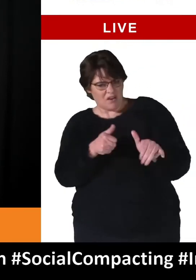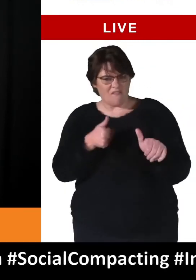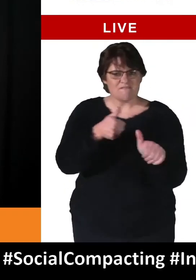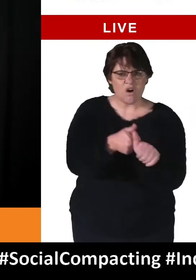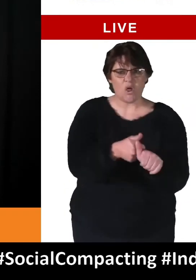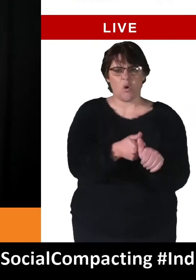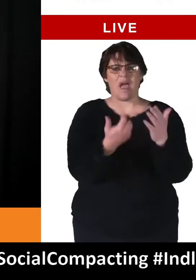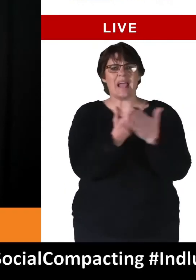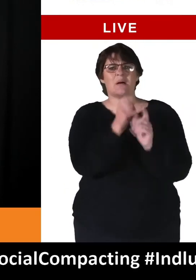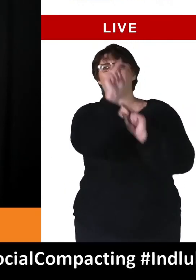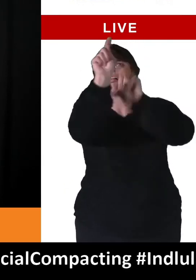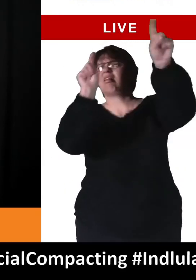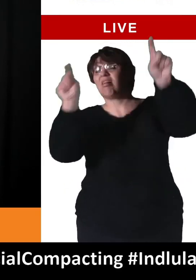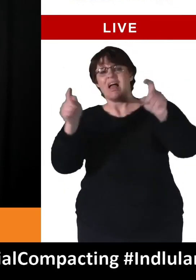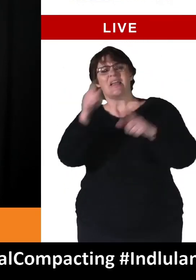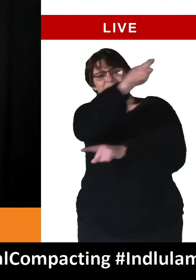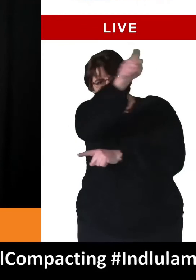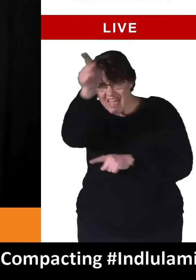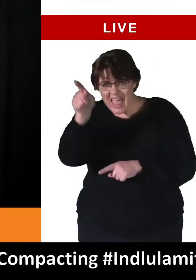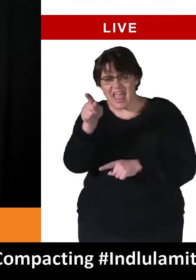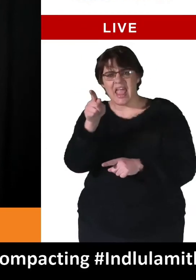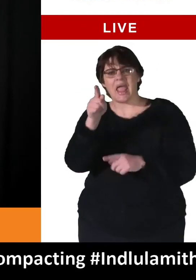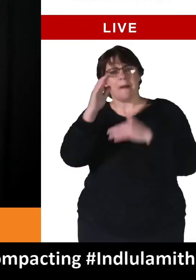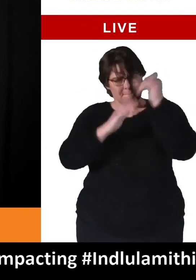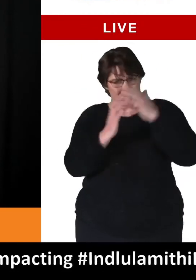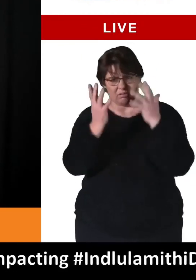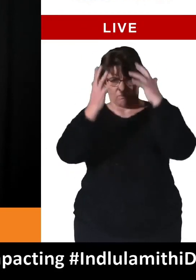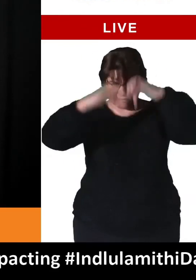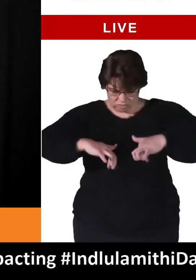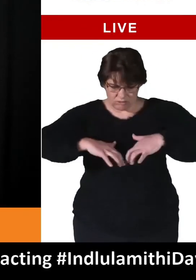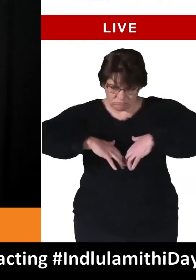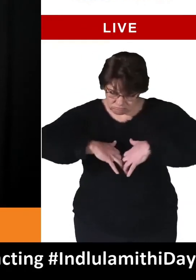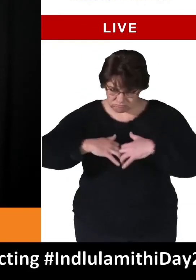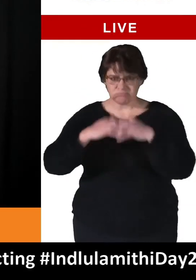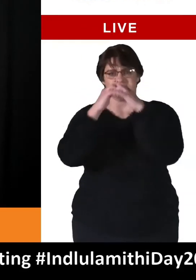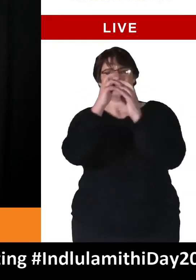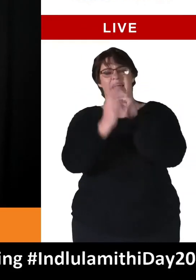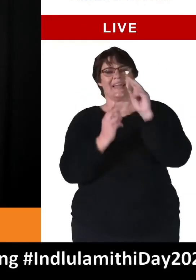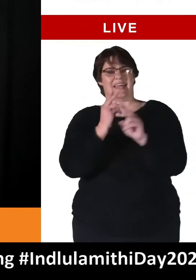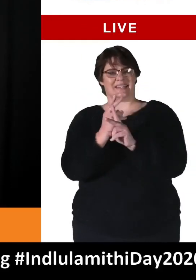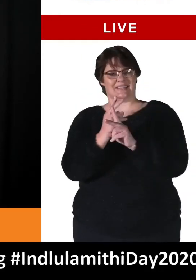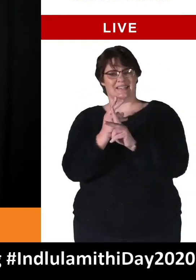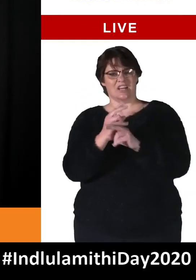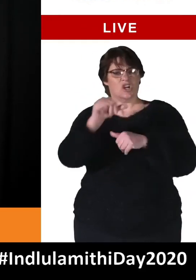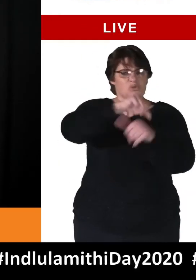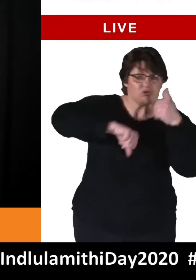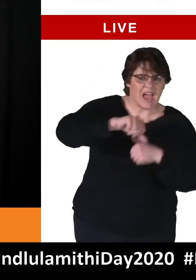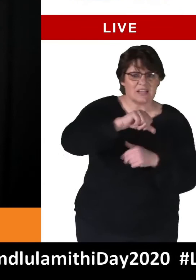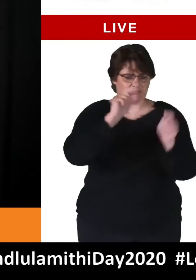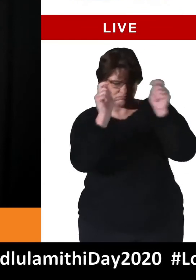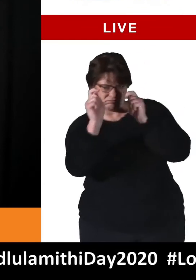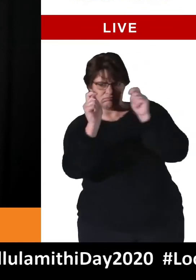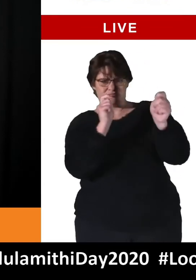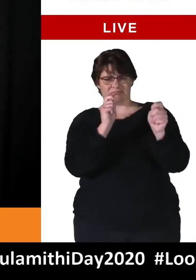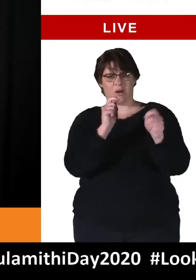examples of countries that have been able to rebuild their economies and reconstruct their societies on